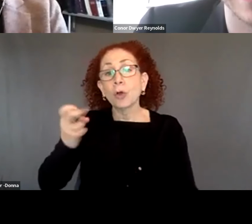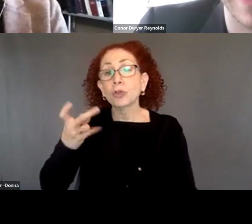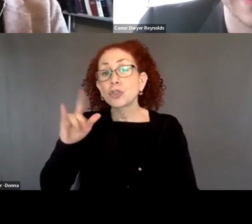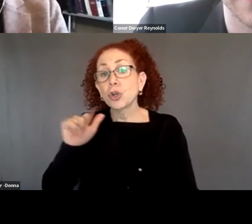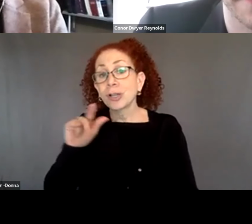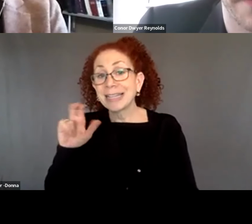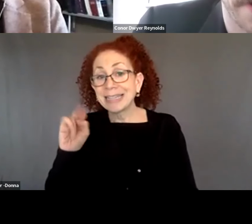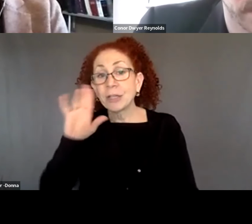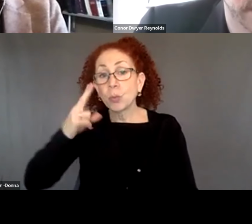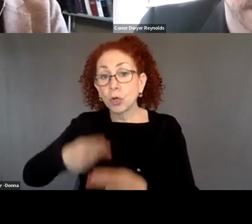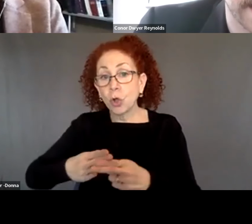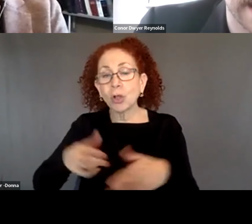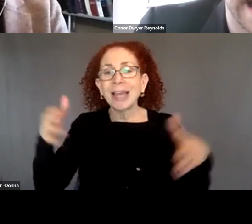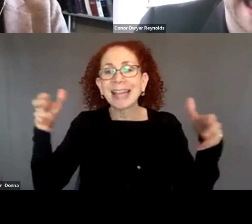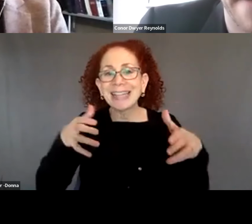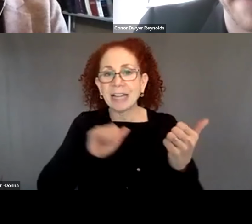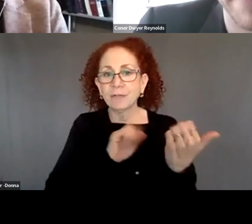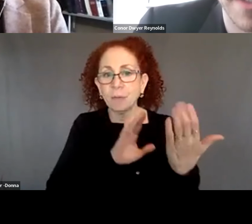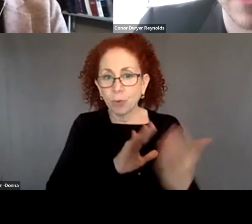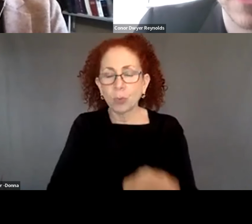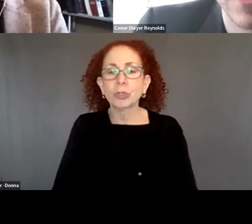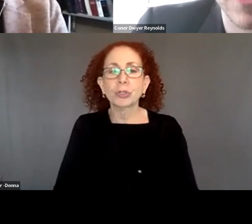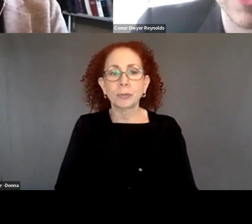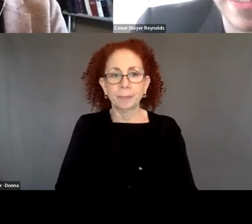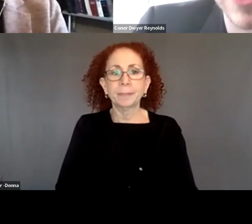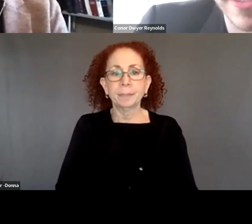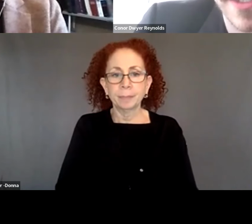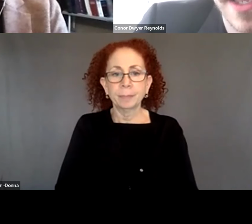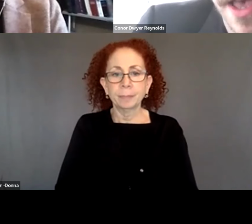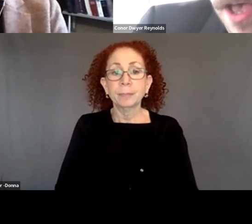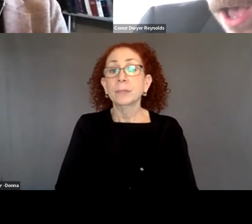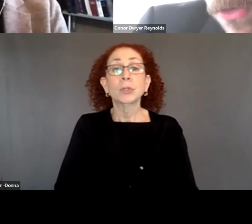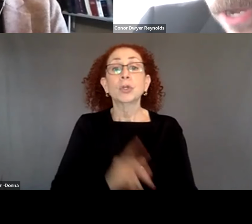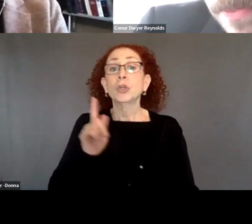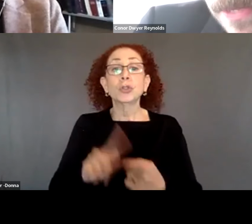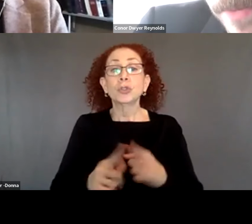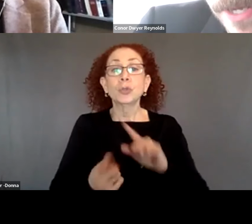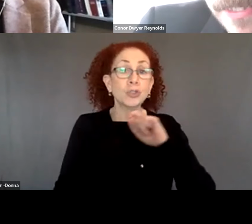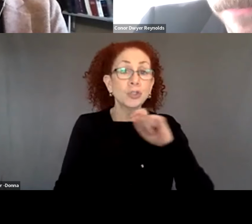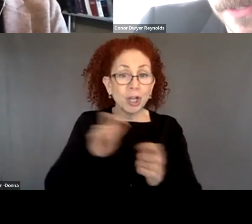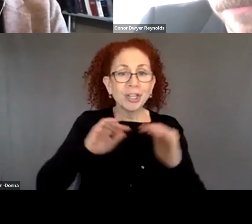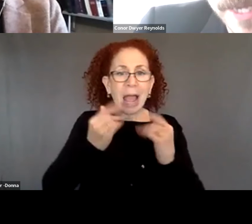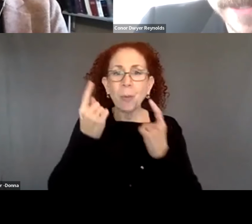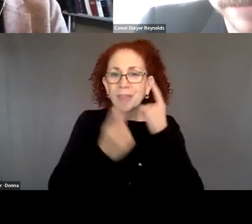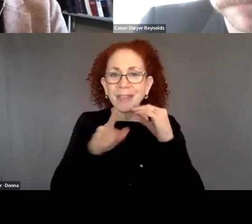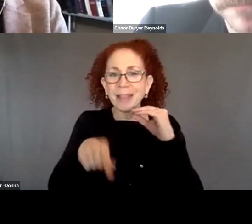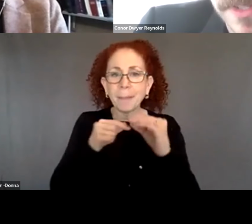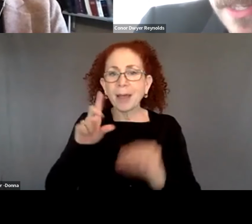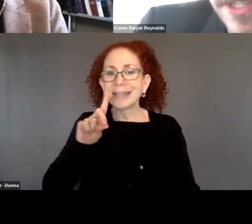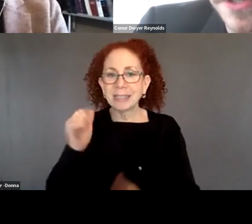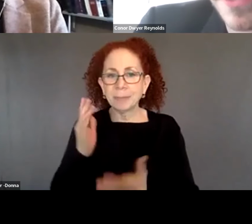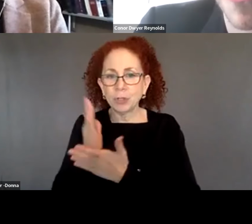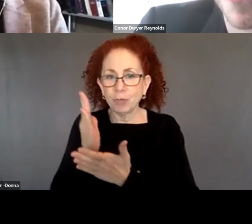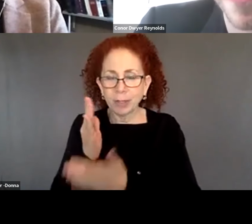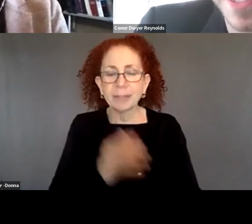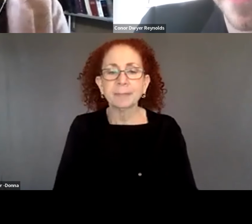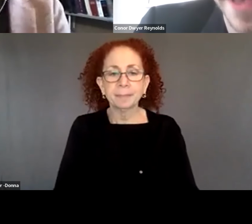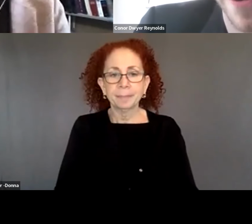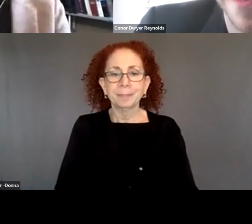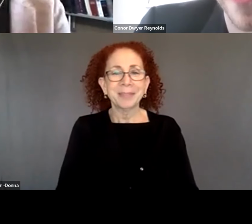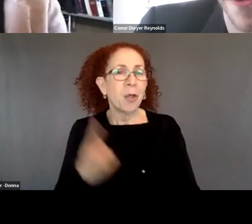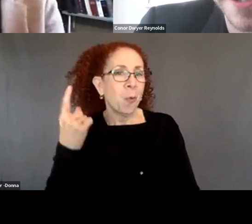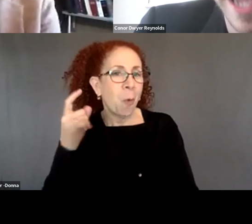a collective approach to changing the way we think about disability rights. So just one more